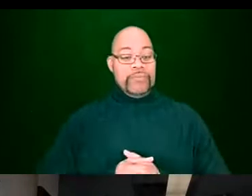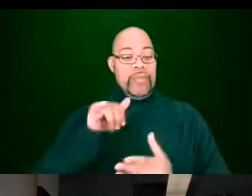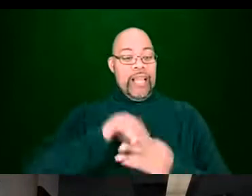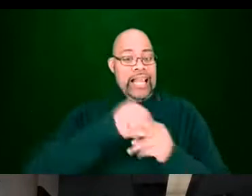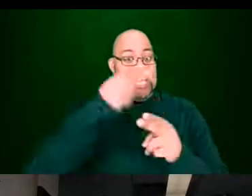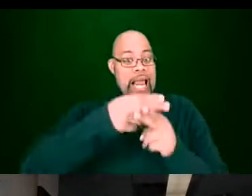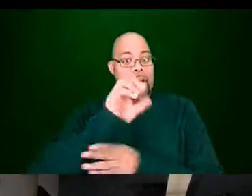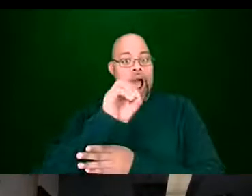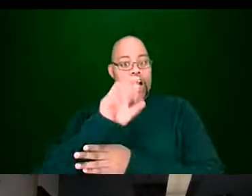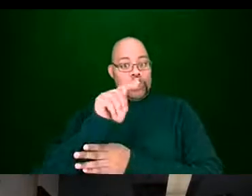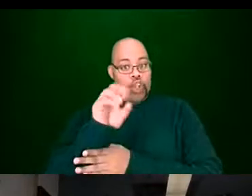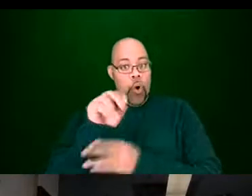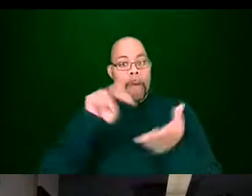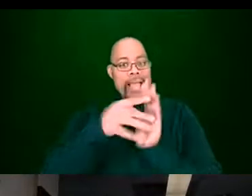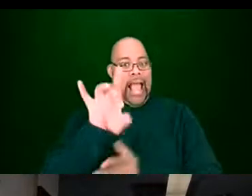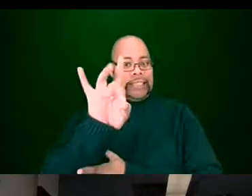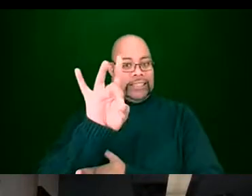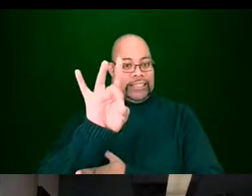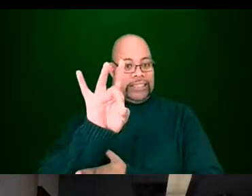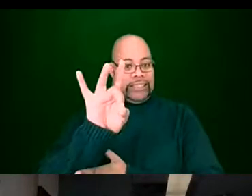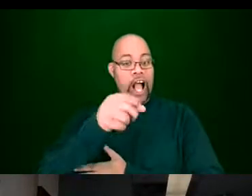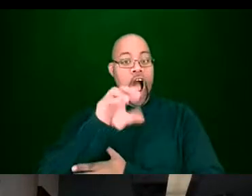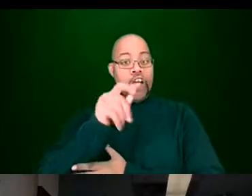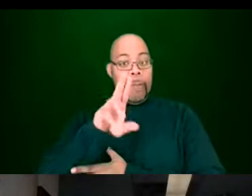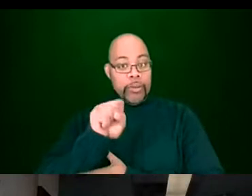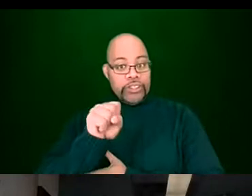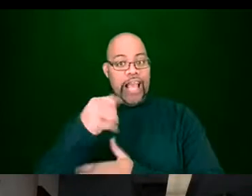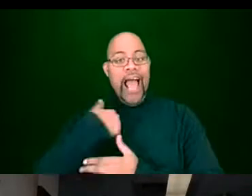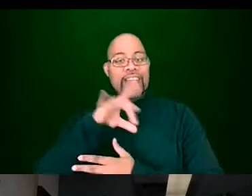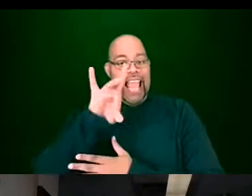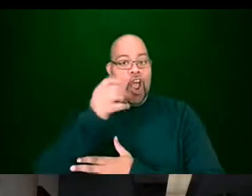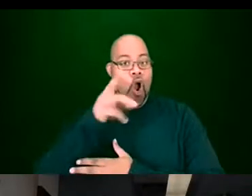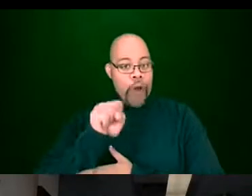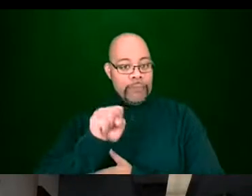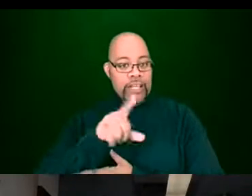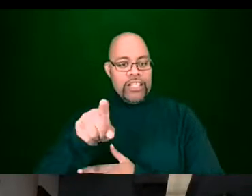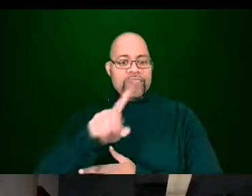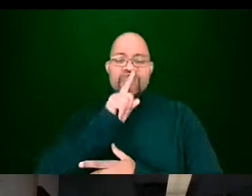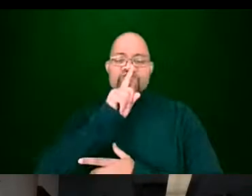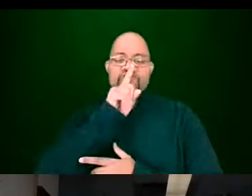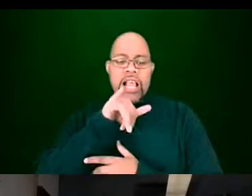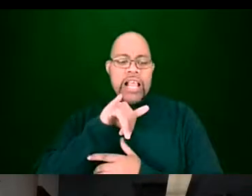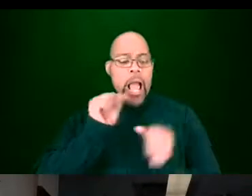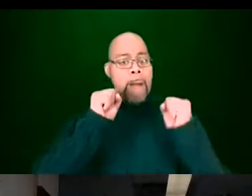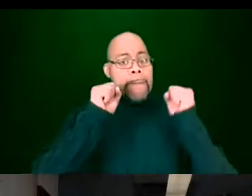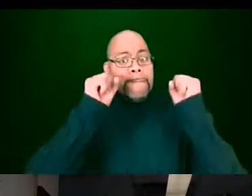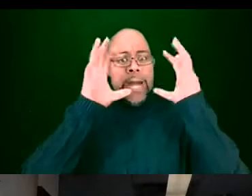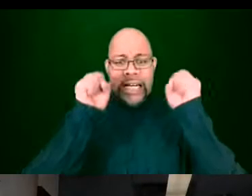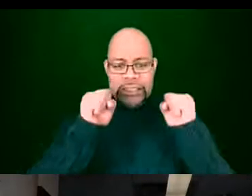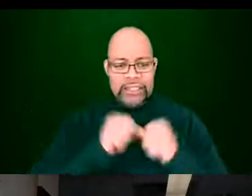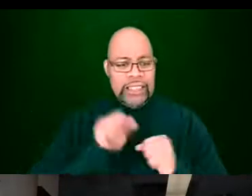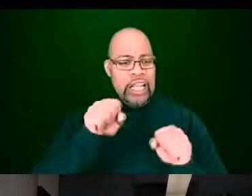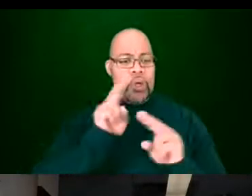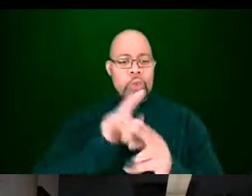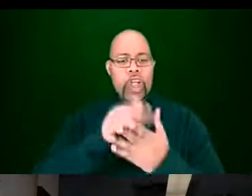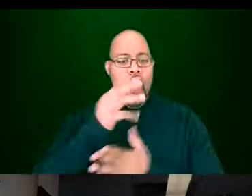name, octo means 8. So octopuses have 8 arms, and they are really amazing things. They can use